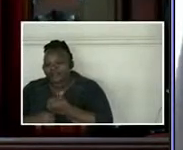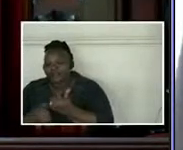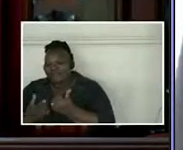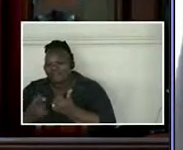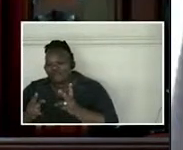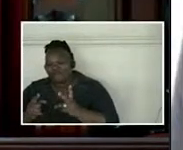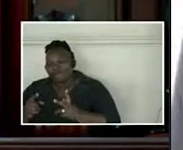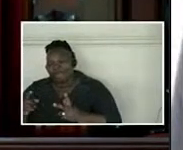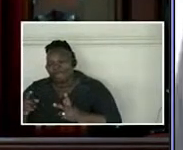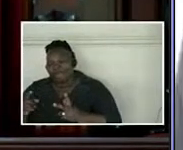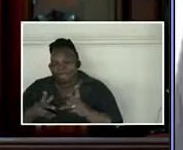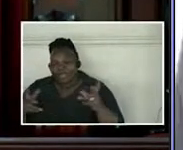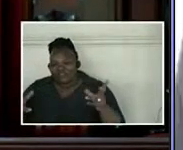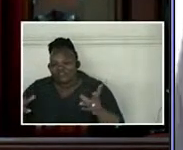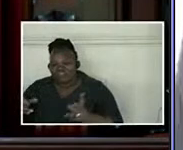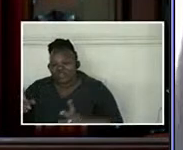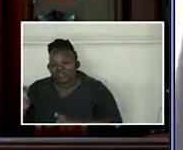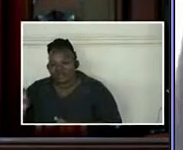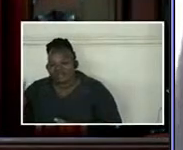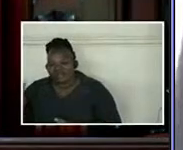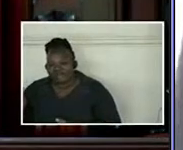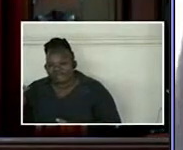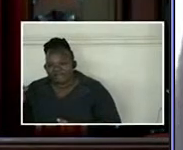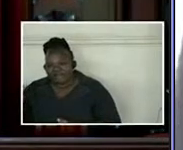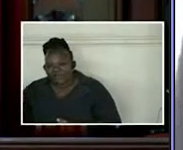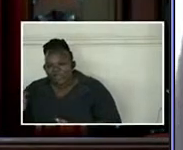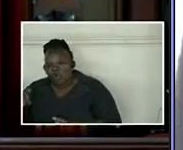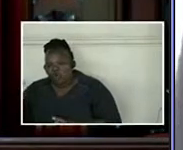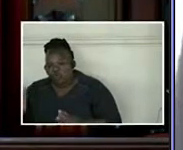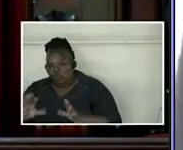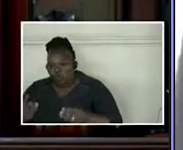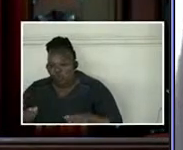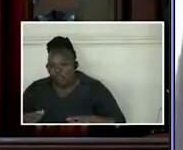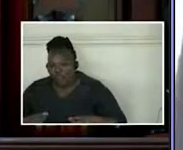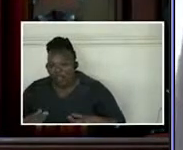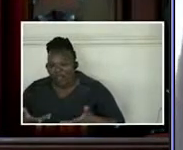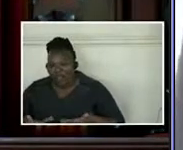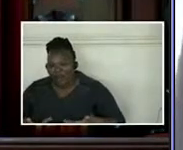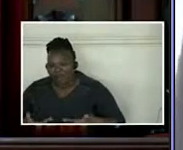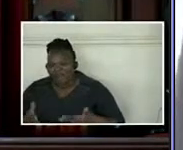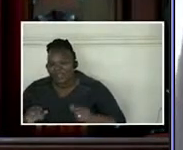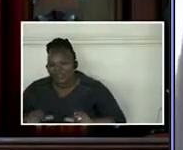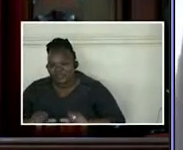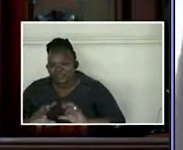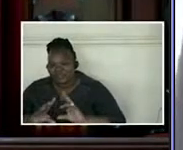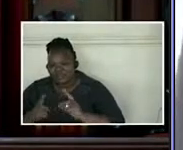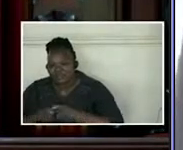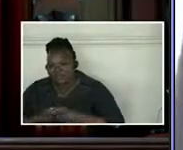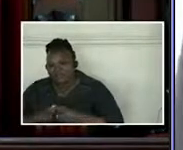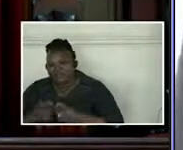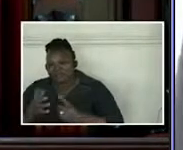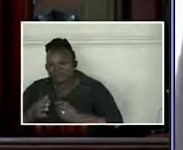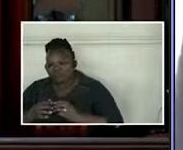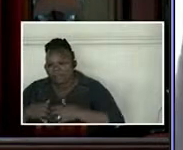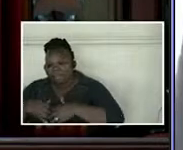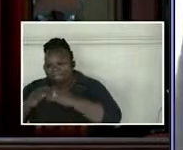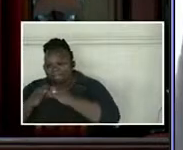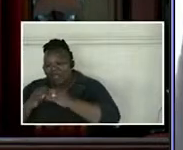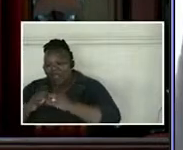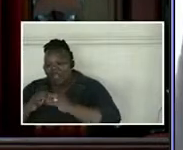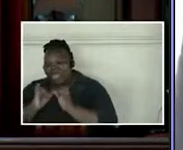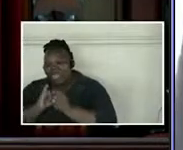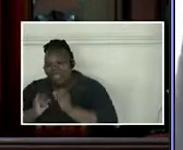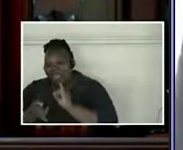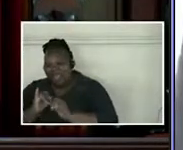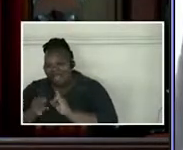entities the committee also welcomes the department's continued initiatives to build 11 combo courts in in the